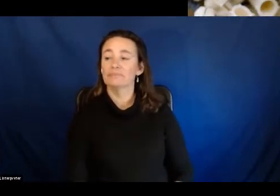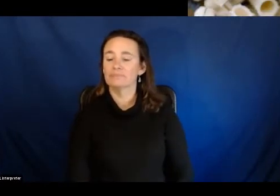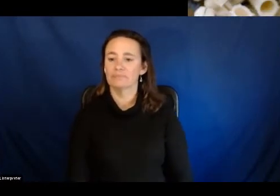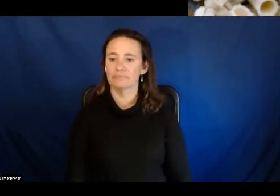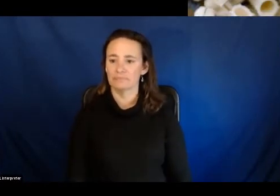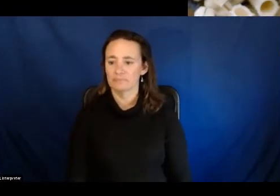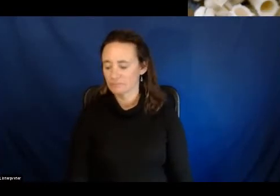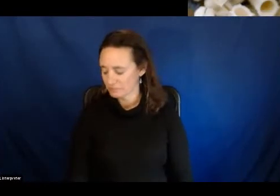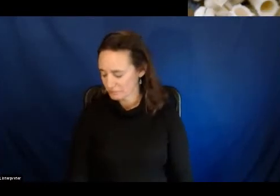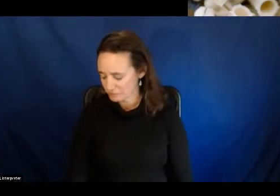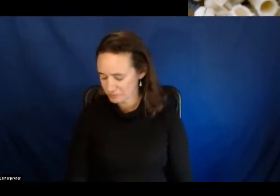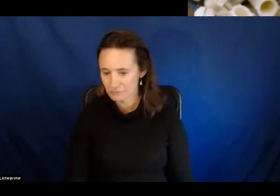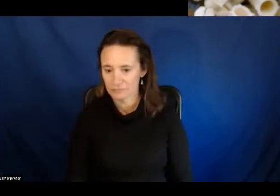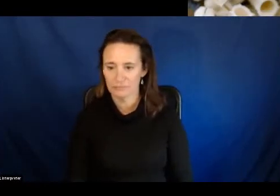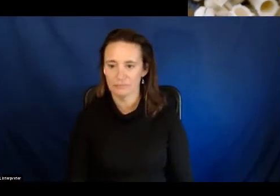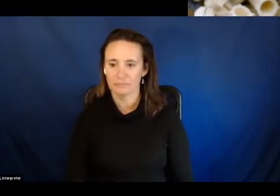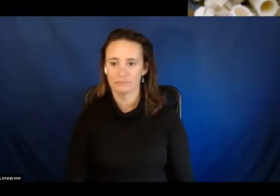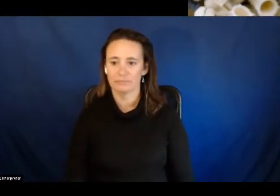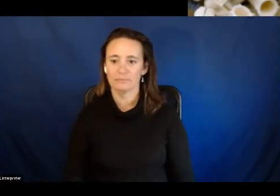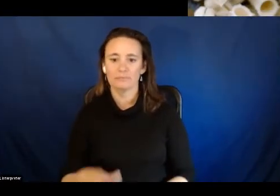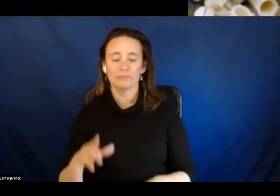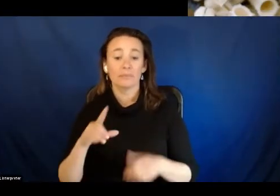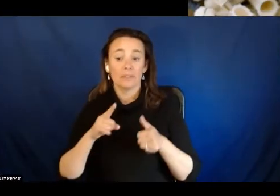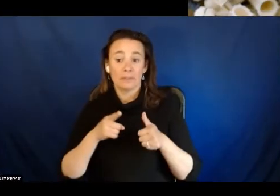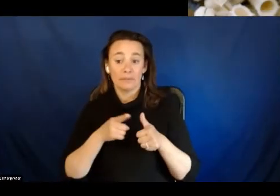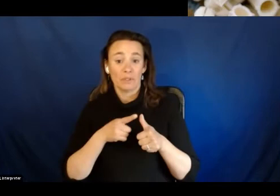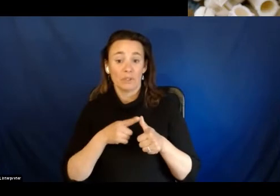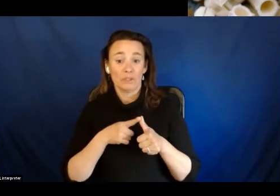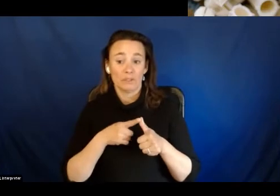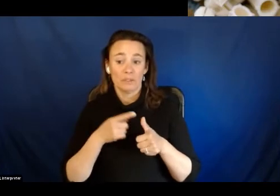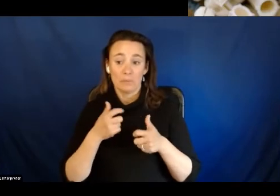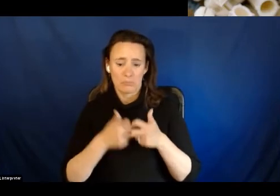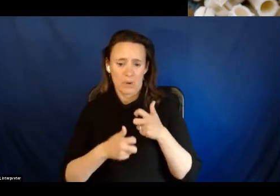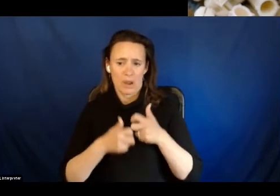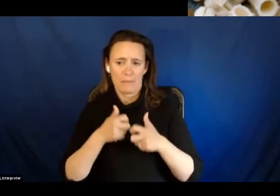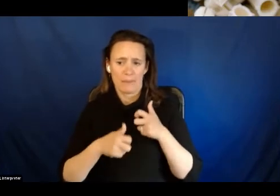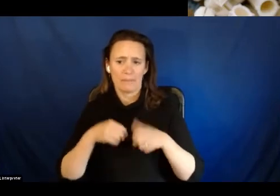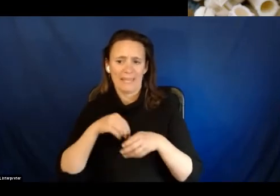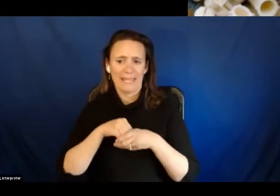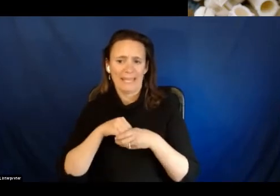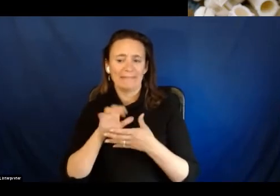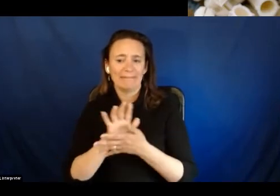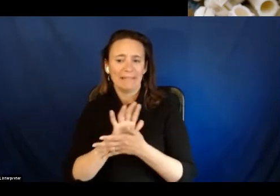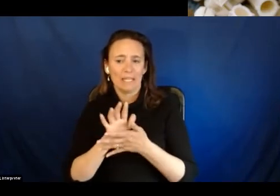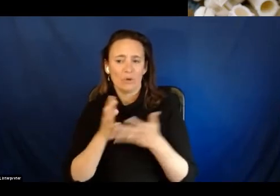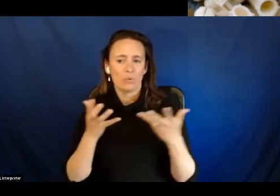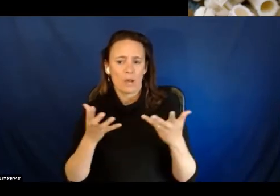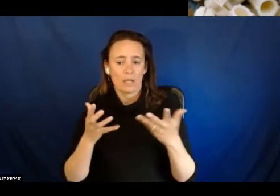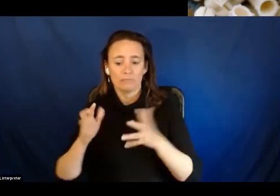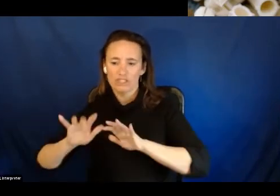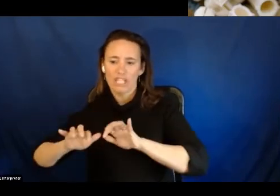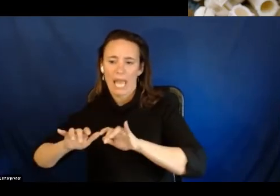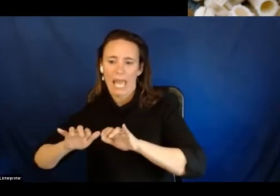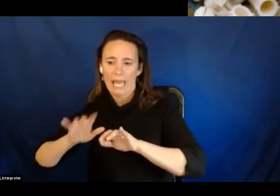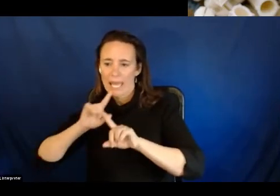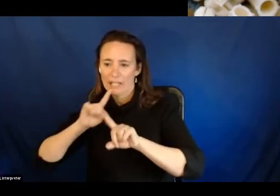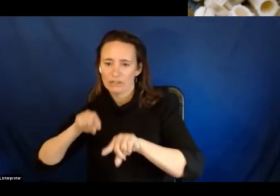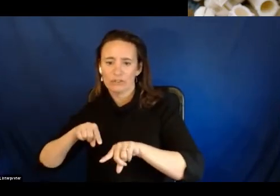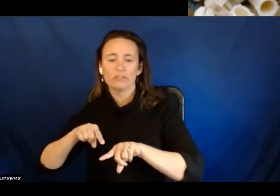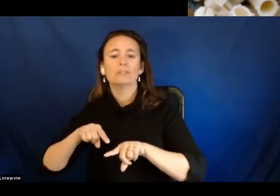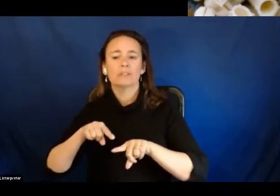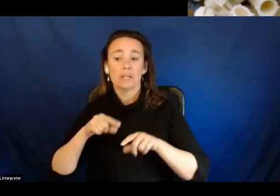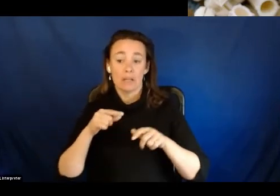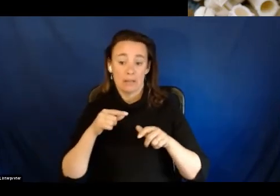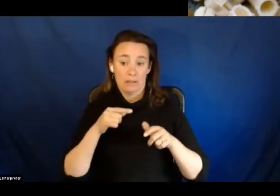So first question, what was the problem in the video? And please answer these questions in the chat. What was the problem in